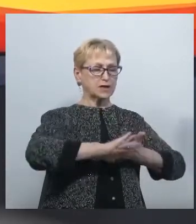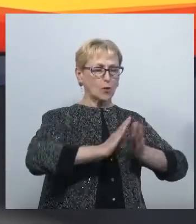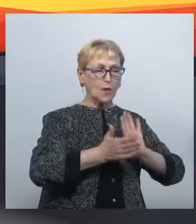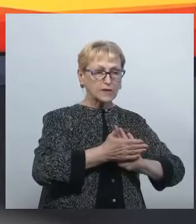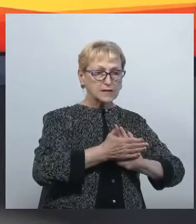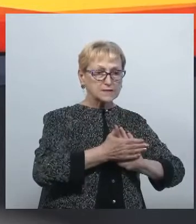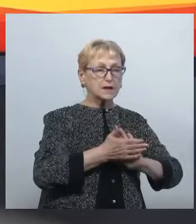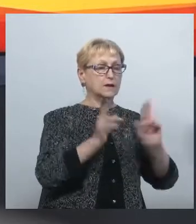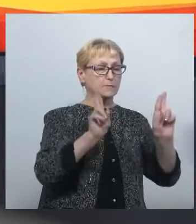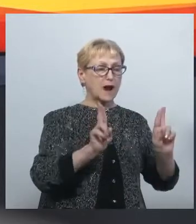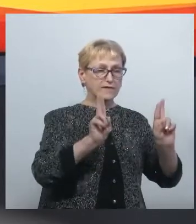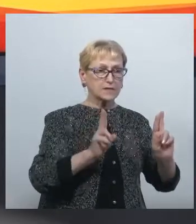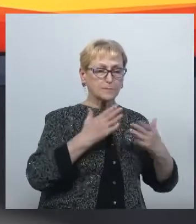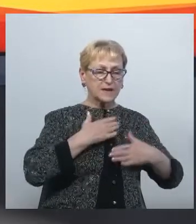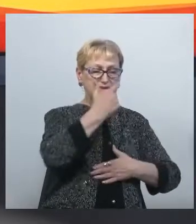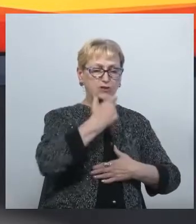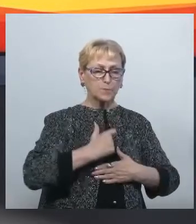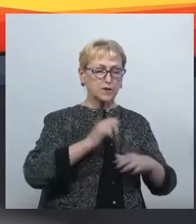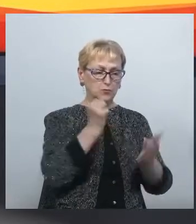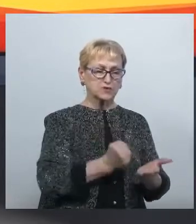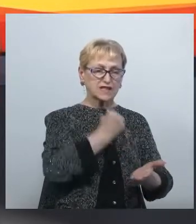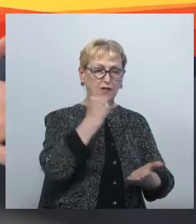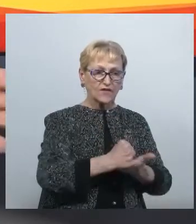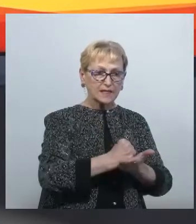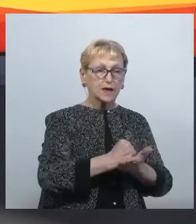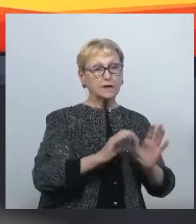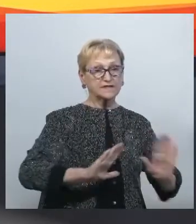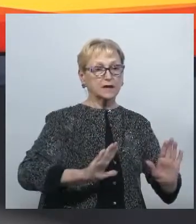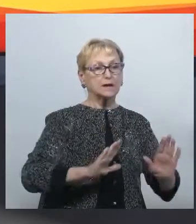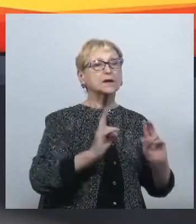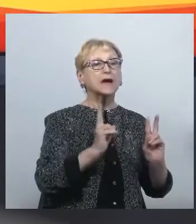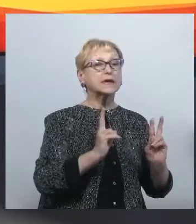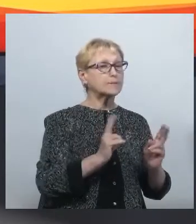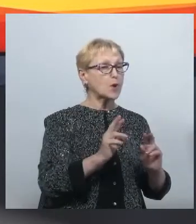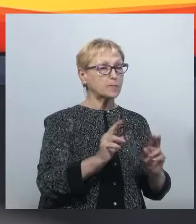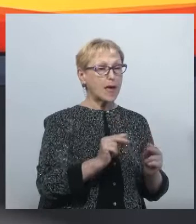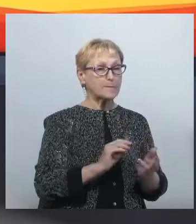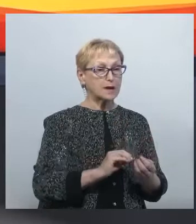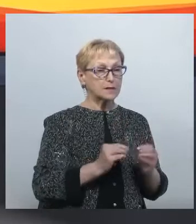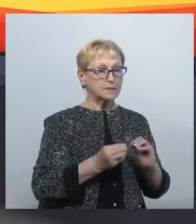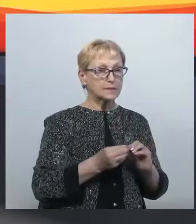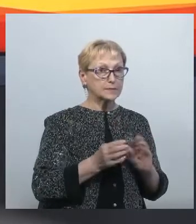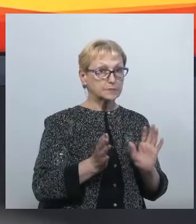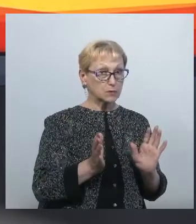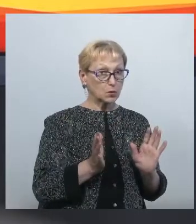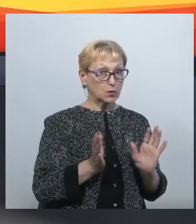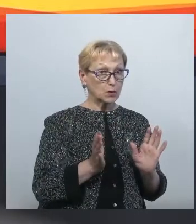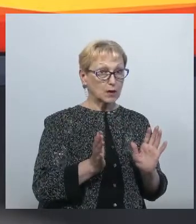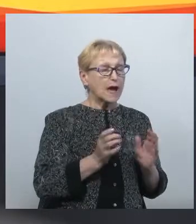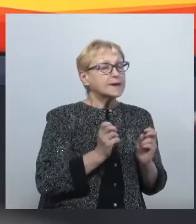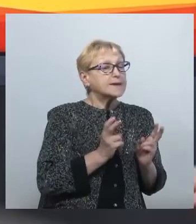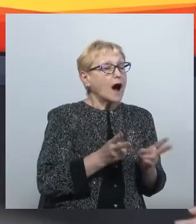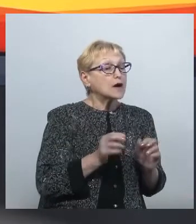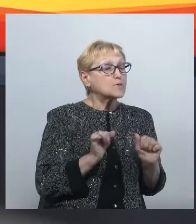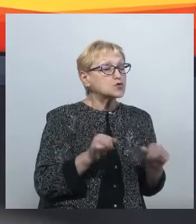our area, this is our sphere. We have accepted certain rules, and we will work according to these rules. So, self regulation can be possible